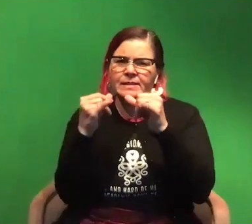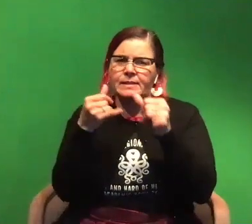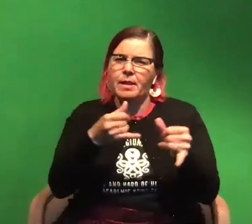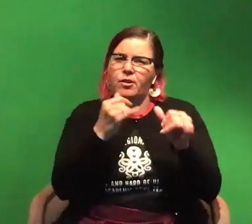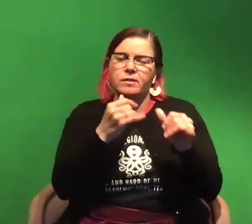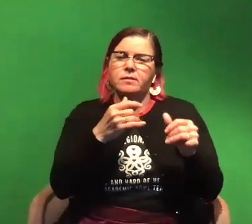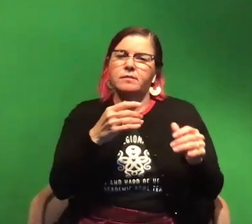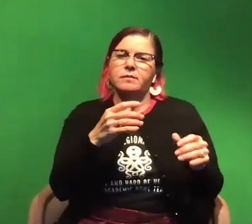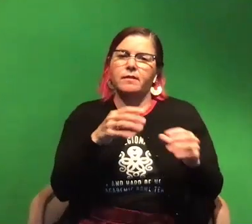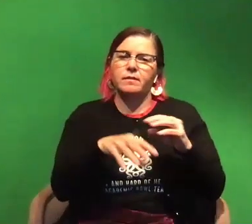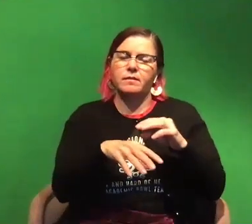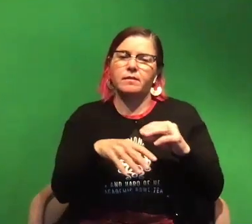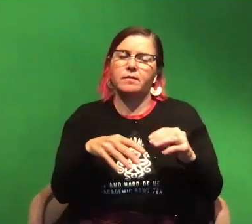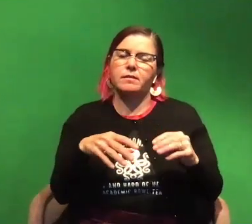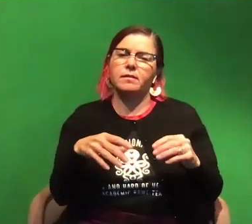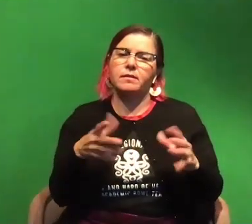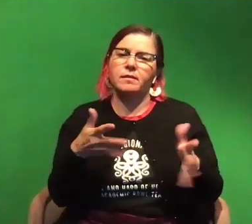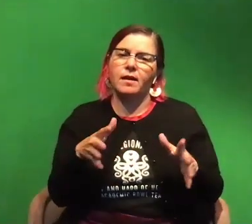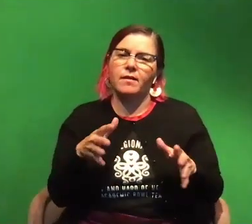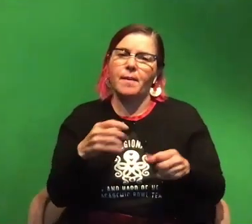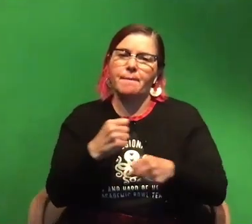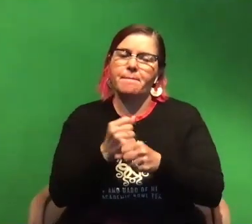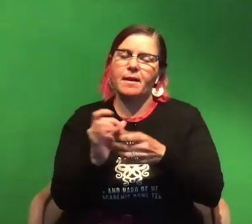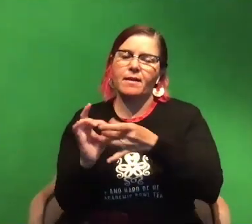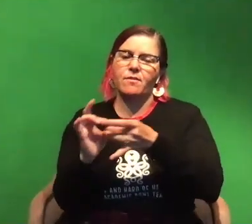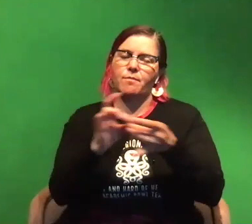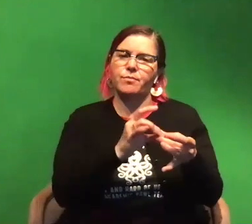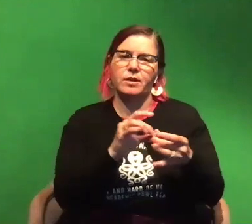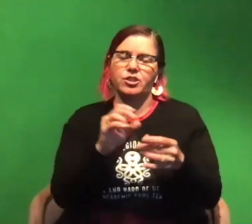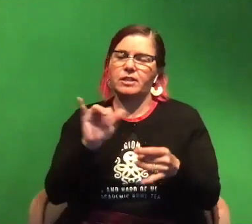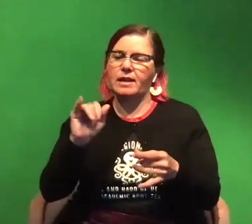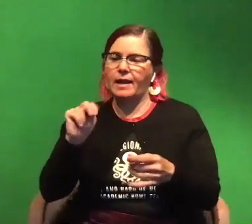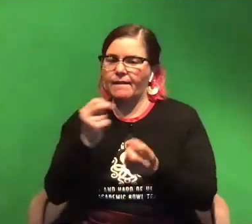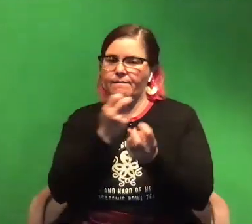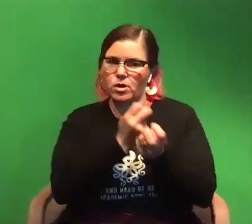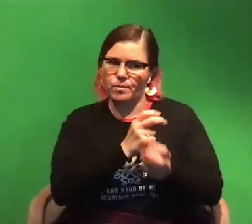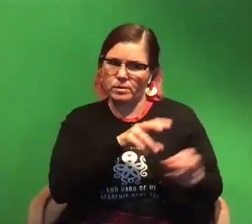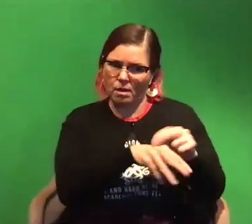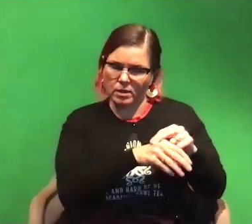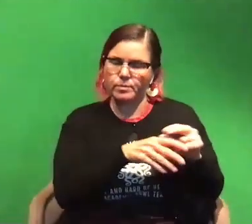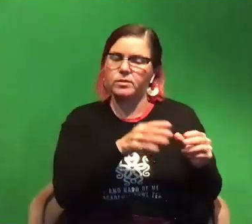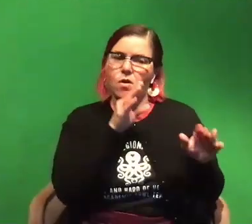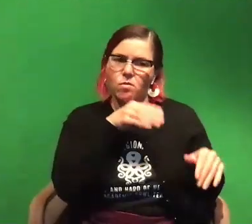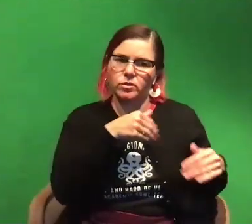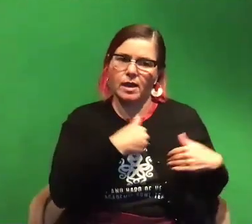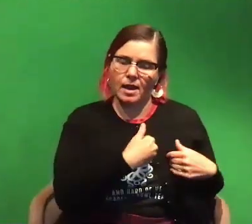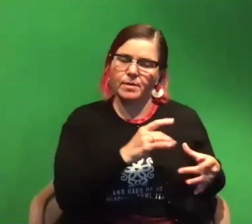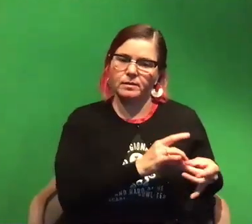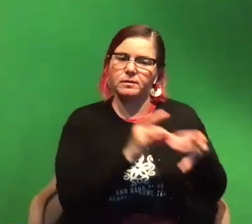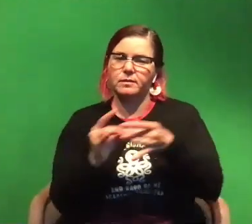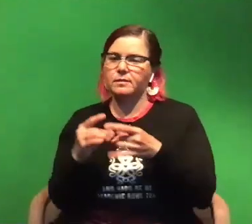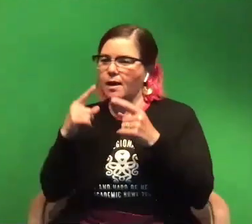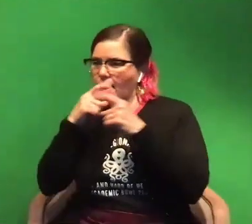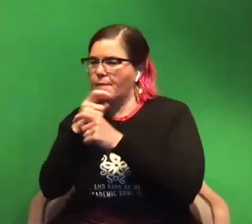between that kind of make a bridge between invertebrates and these, you know, these ocean animals, and then also complex vertebrates